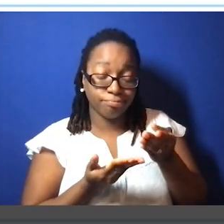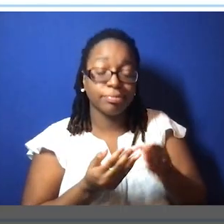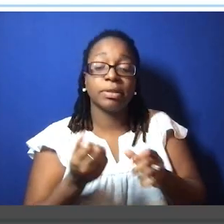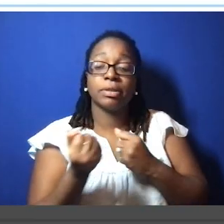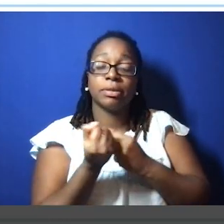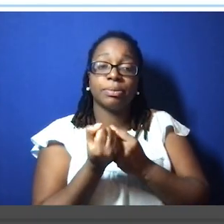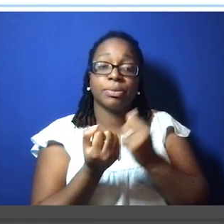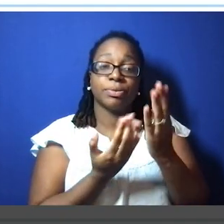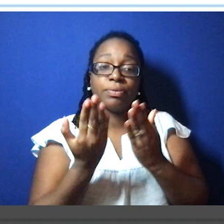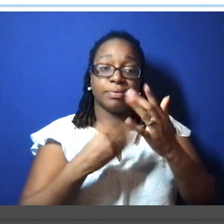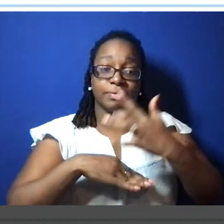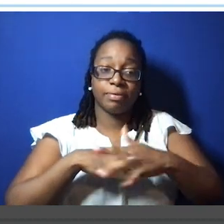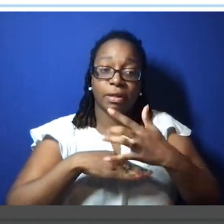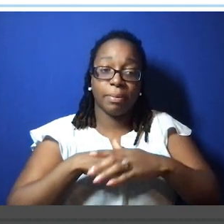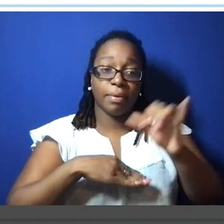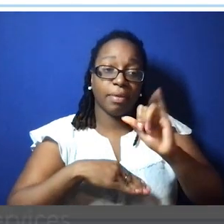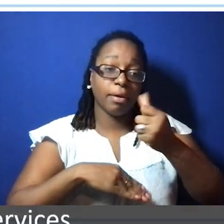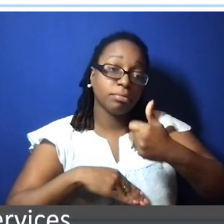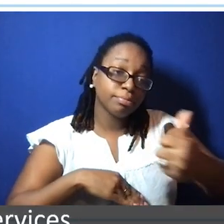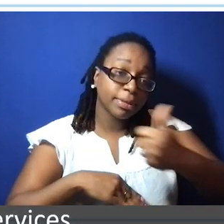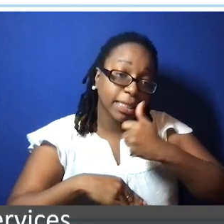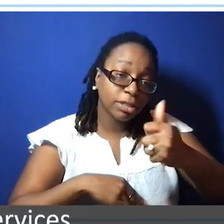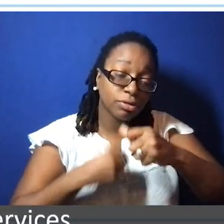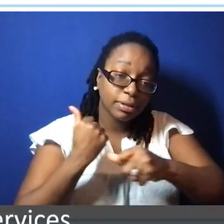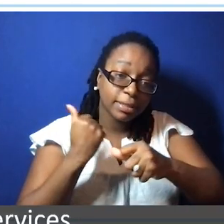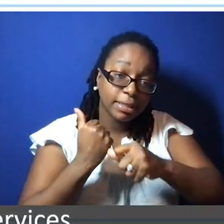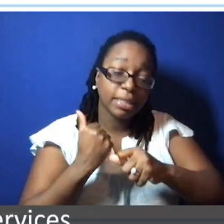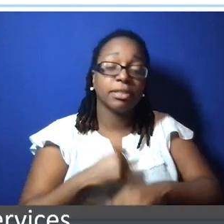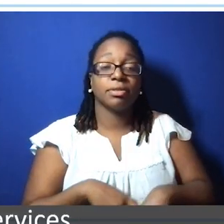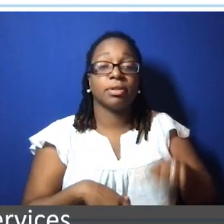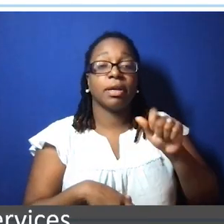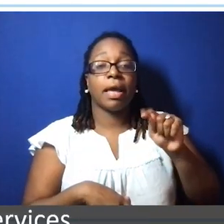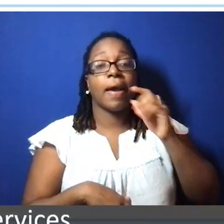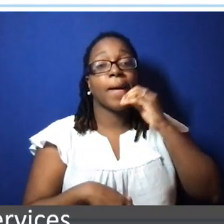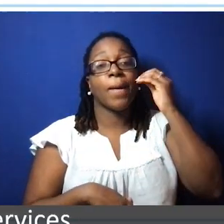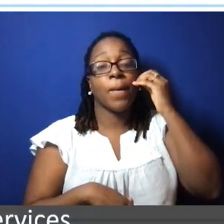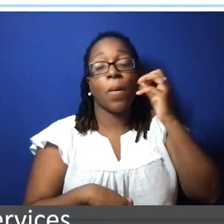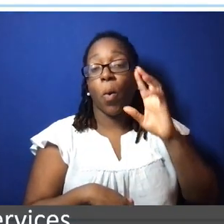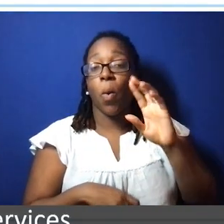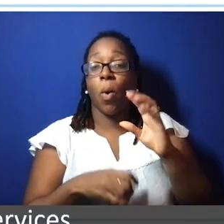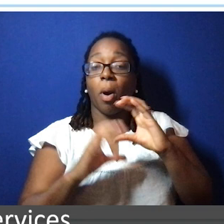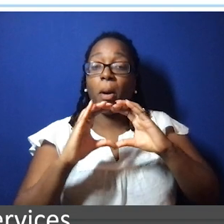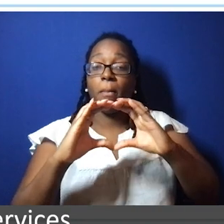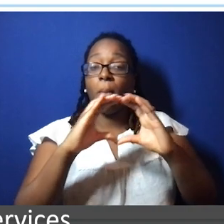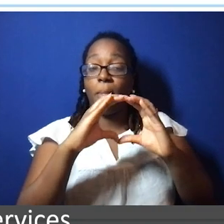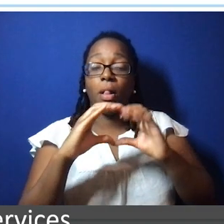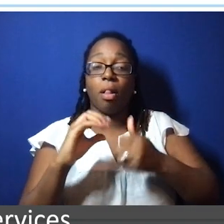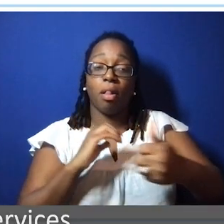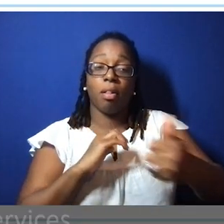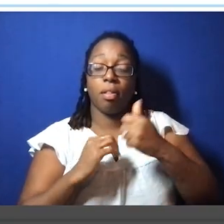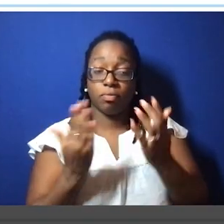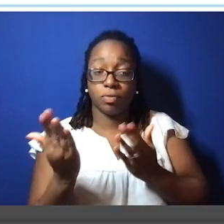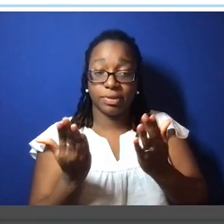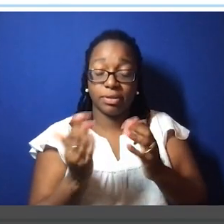bring, support services available such as transportation assistance, at-home or mobile